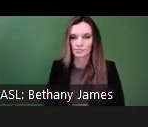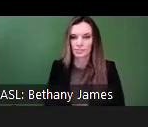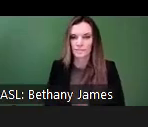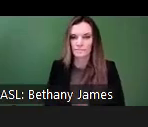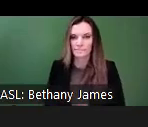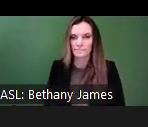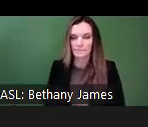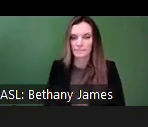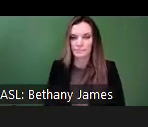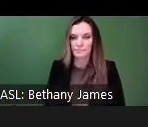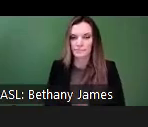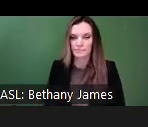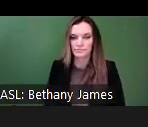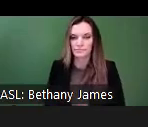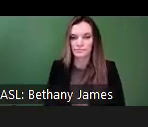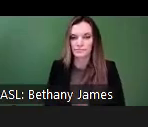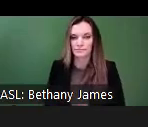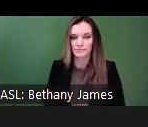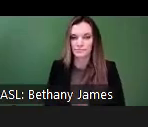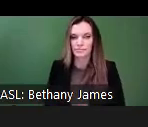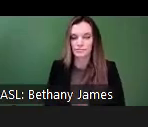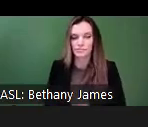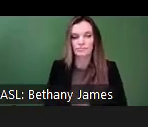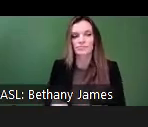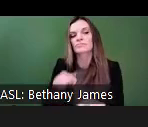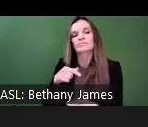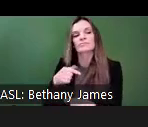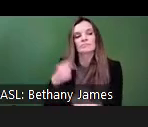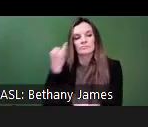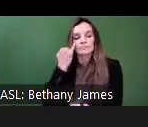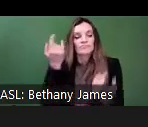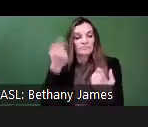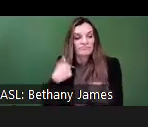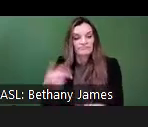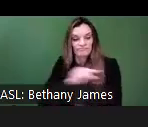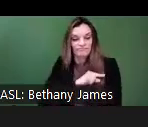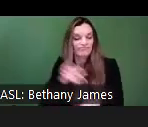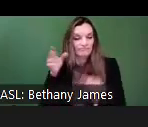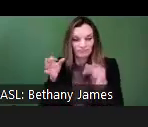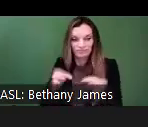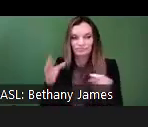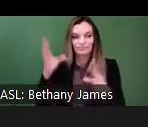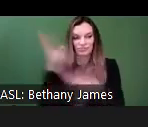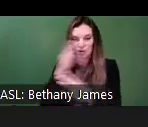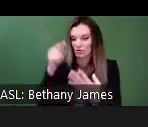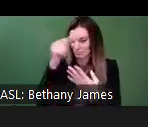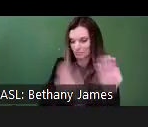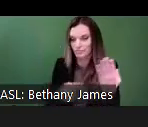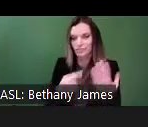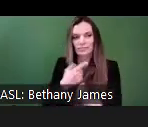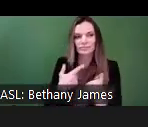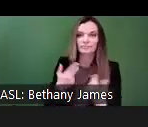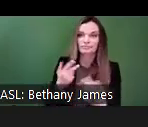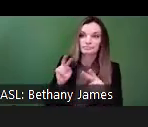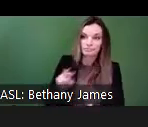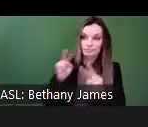depends on the type and number of convictions that you have. Also, as indicated, the waiting period only begins after